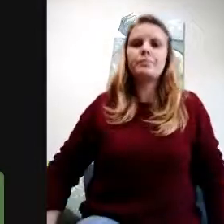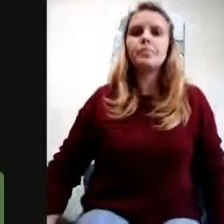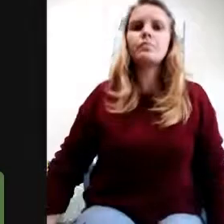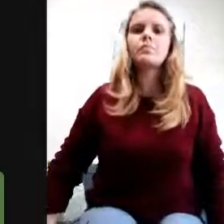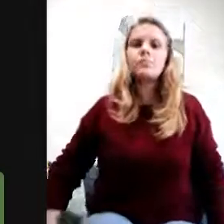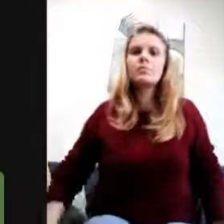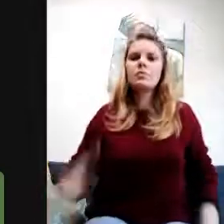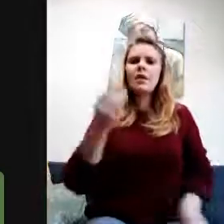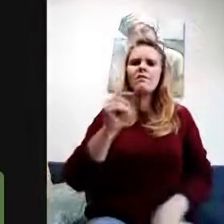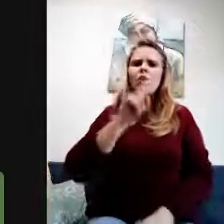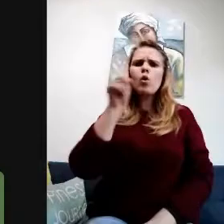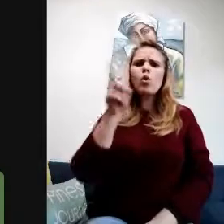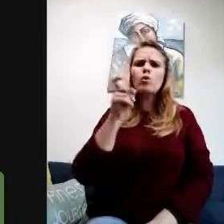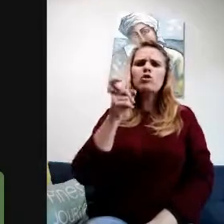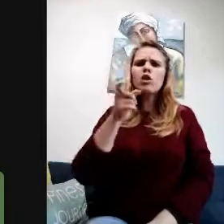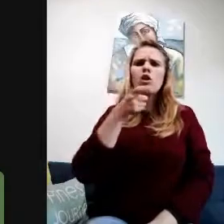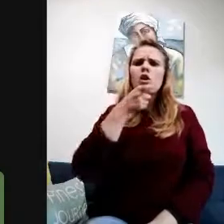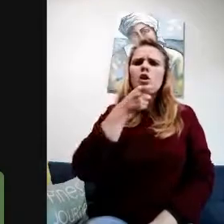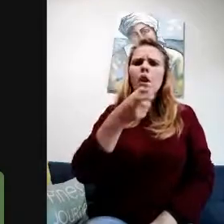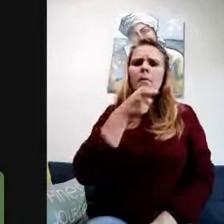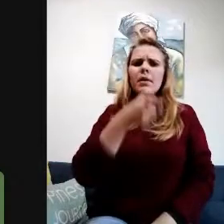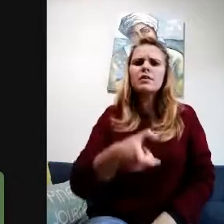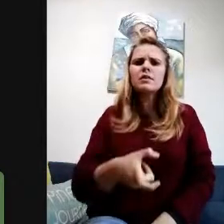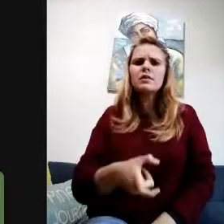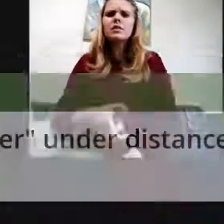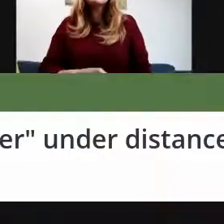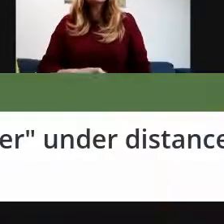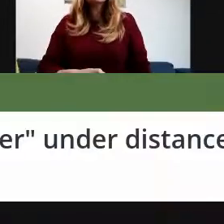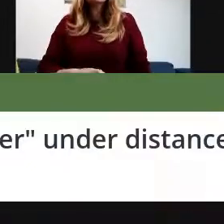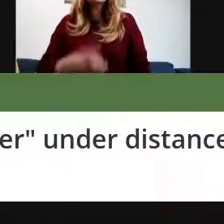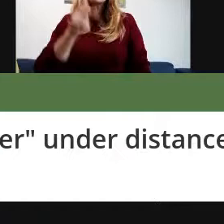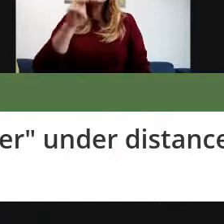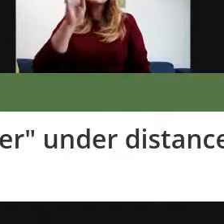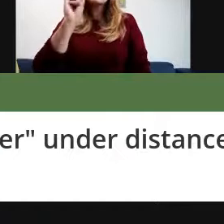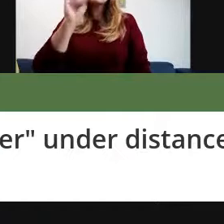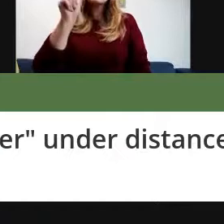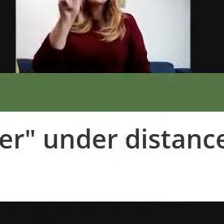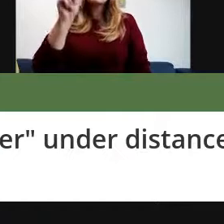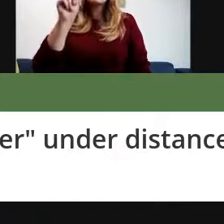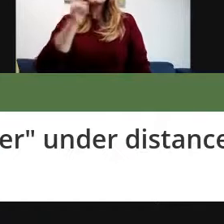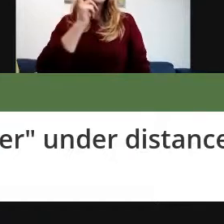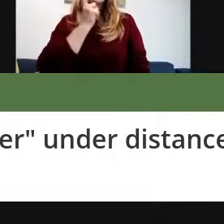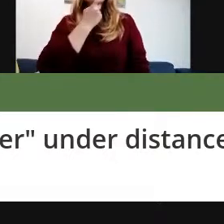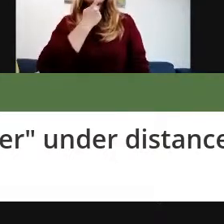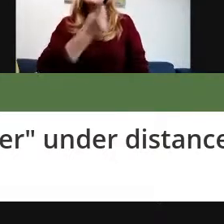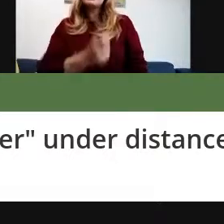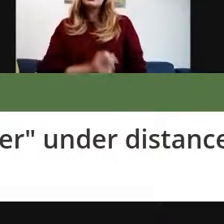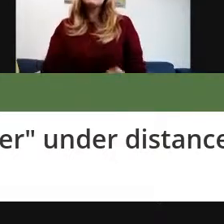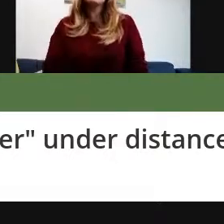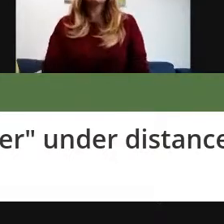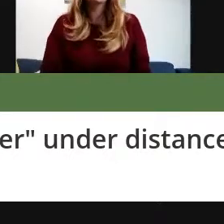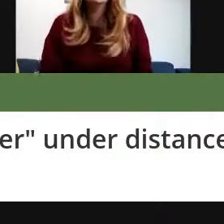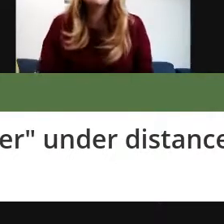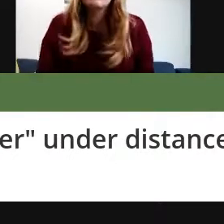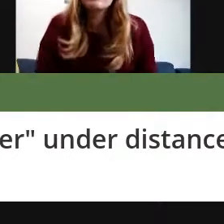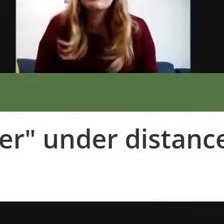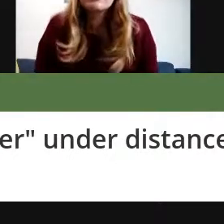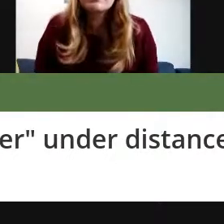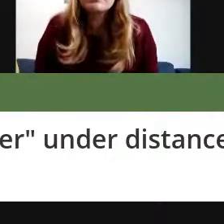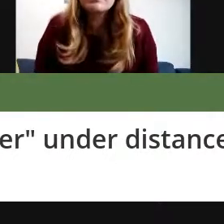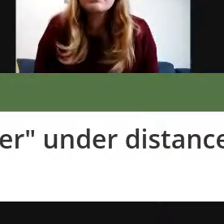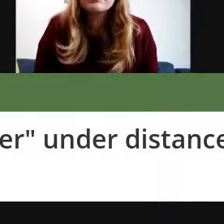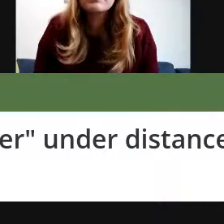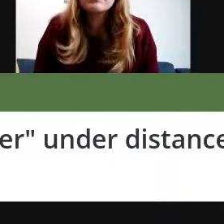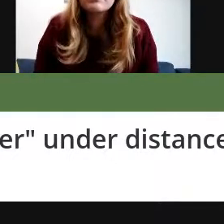in the comments section from Keen Dry relating to a measuring device, and he